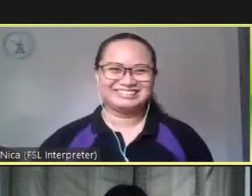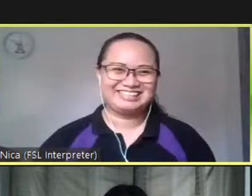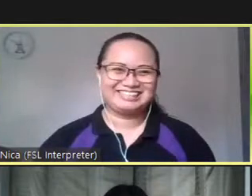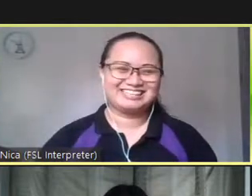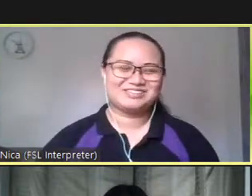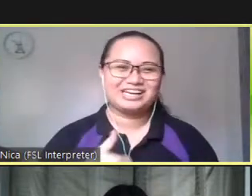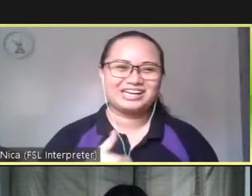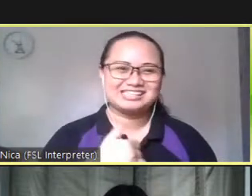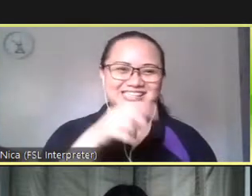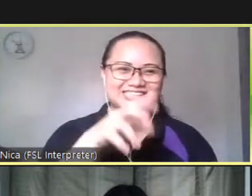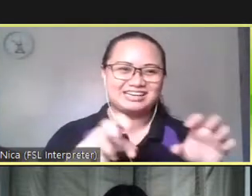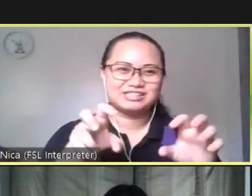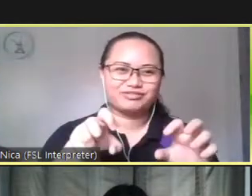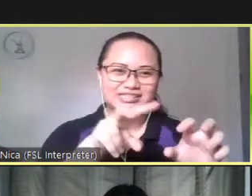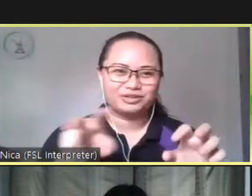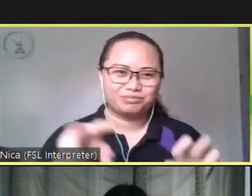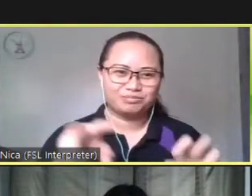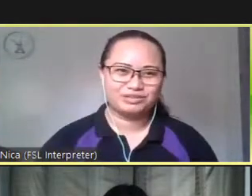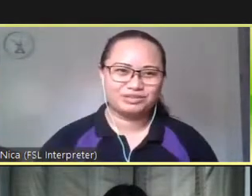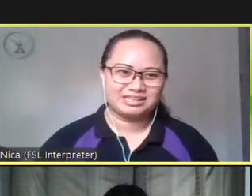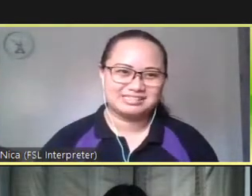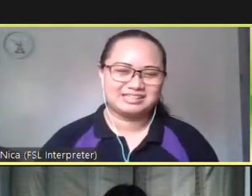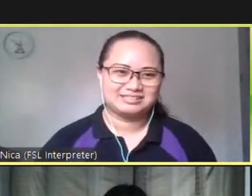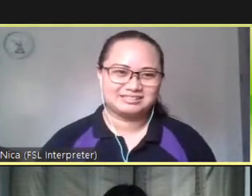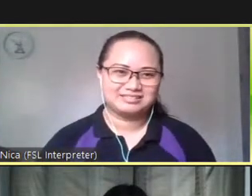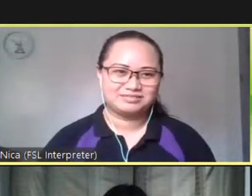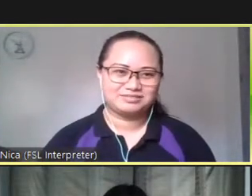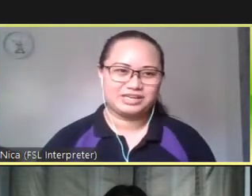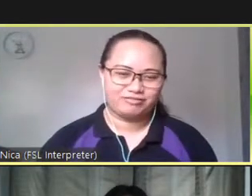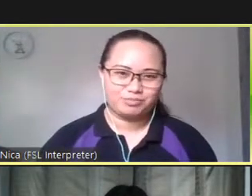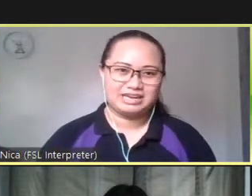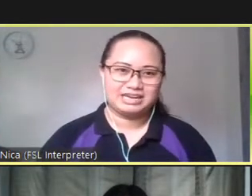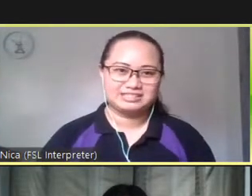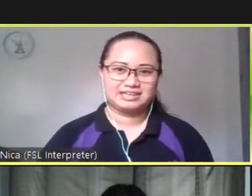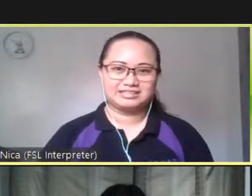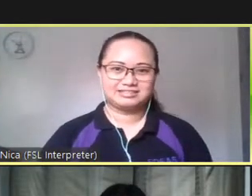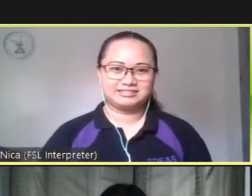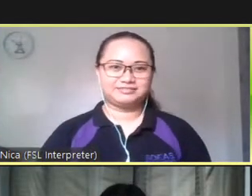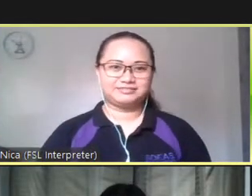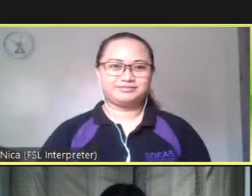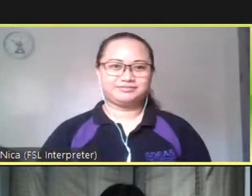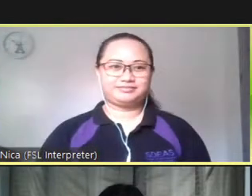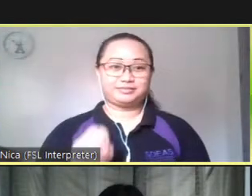Yeah, so sorry kasi the screen is freezing on both ends, but they have to manage.